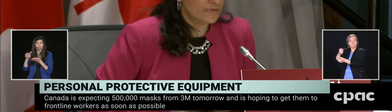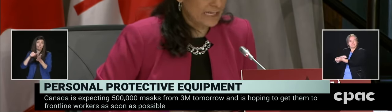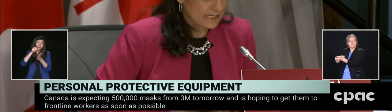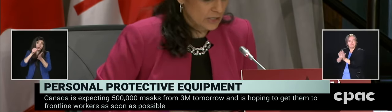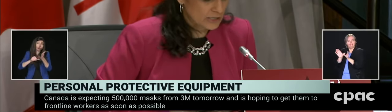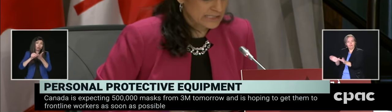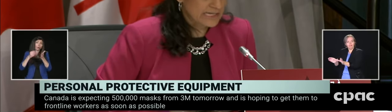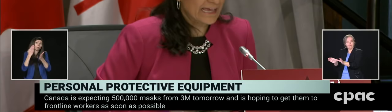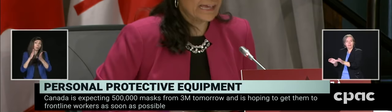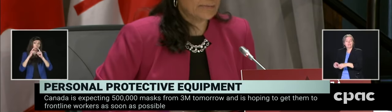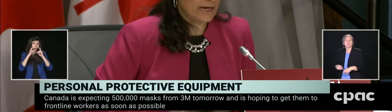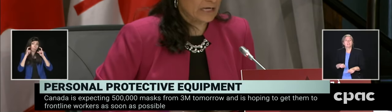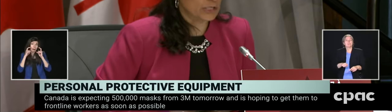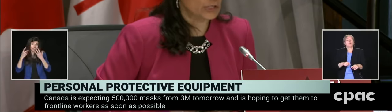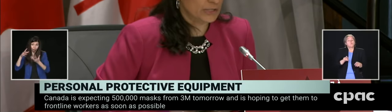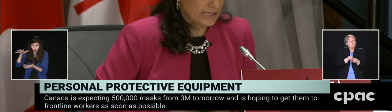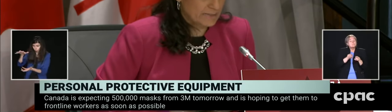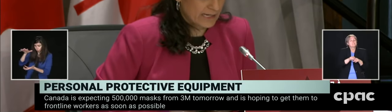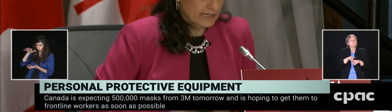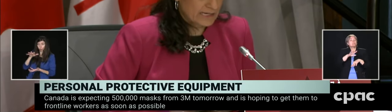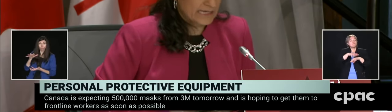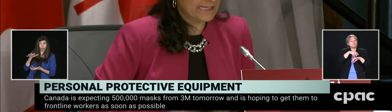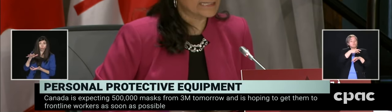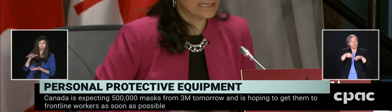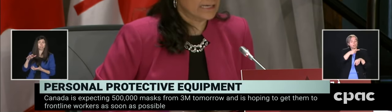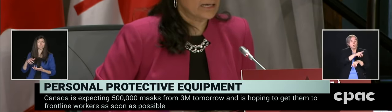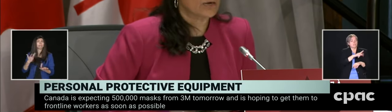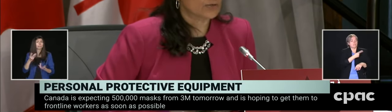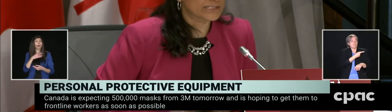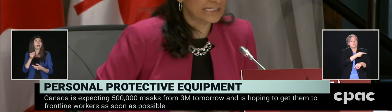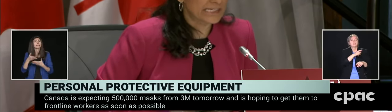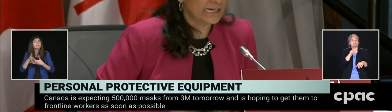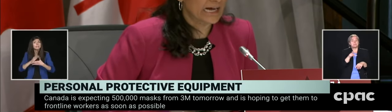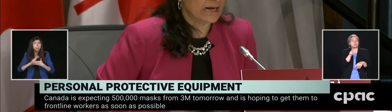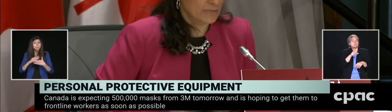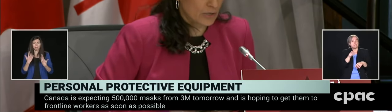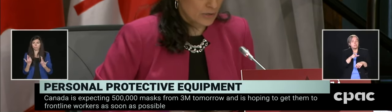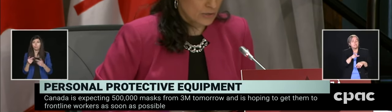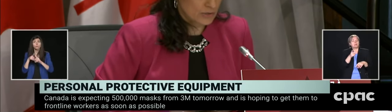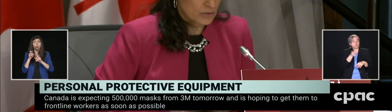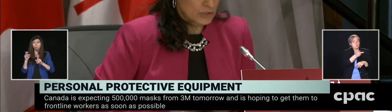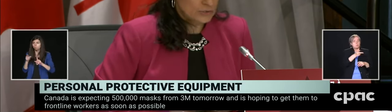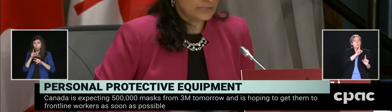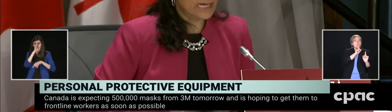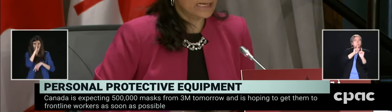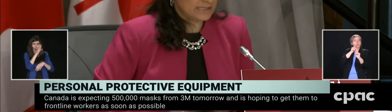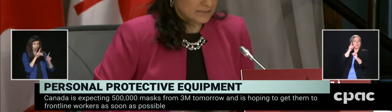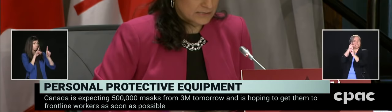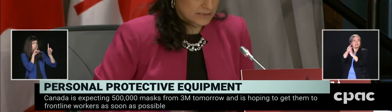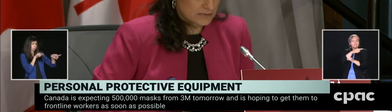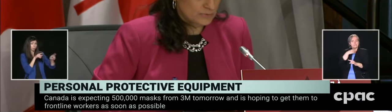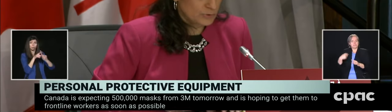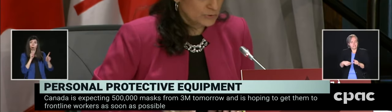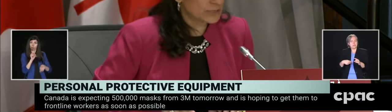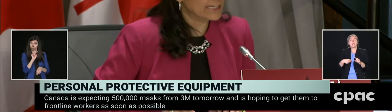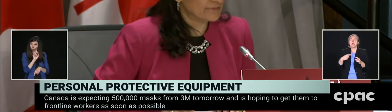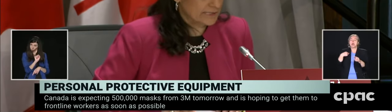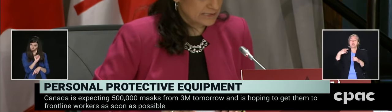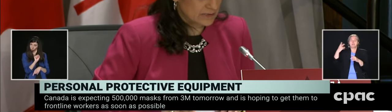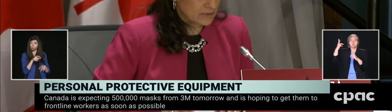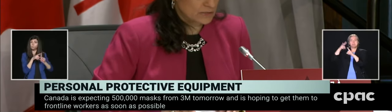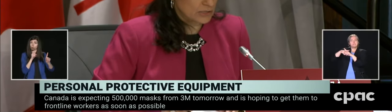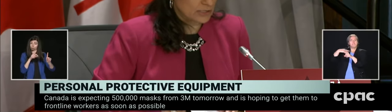la Nouvelle-Écosse et par le Québec étaient aussi à bord. Nous attendons plus